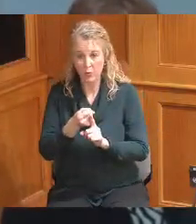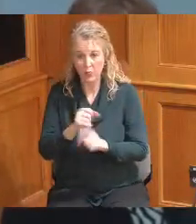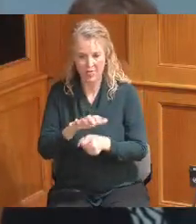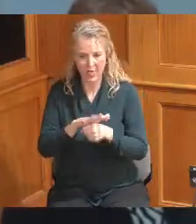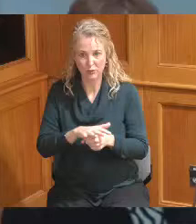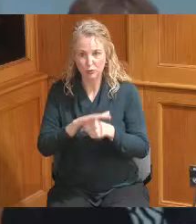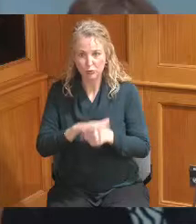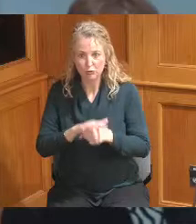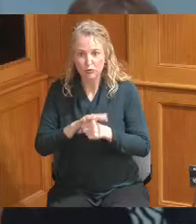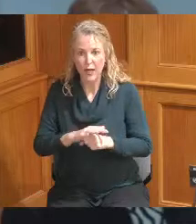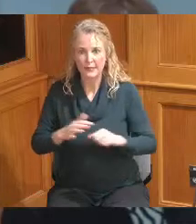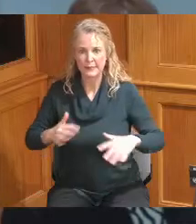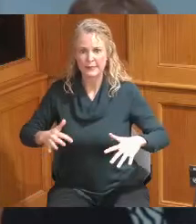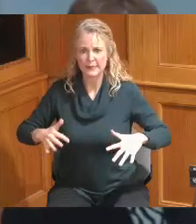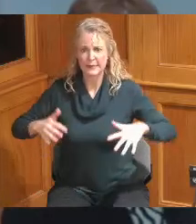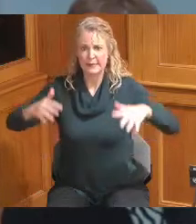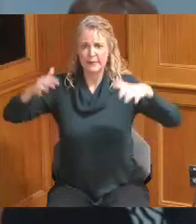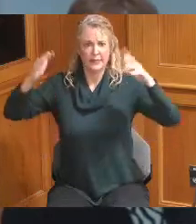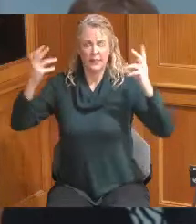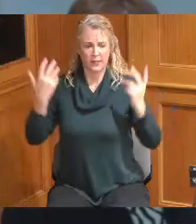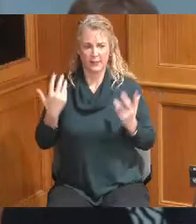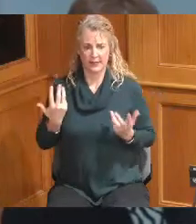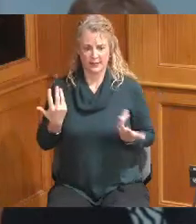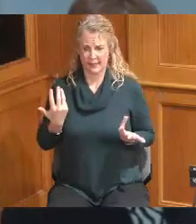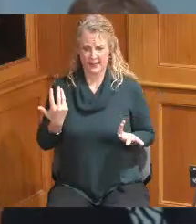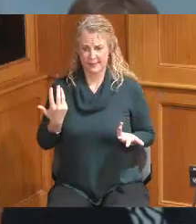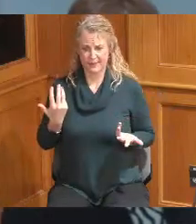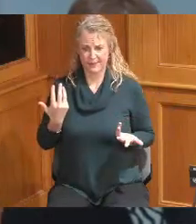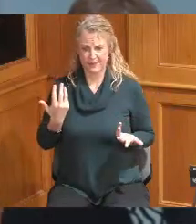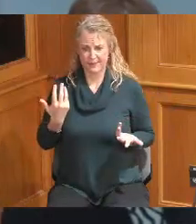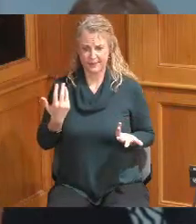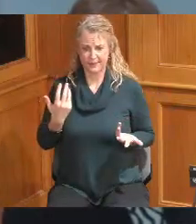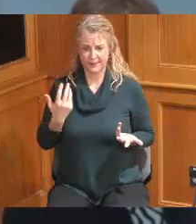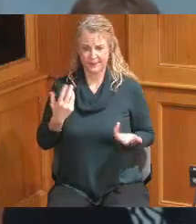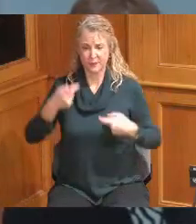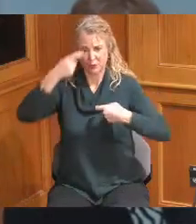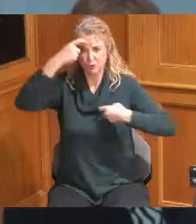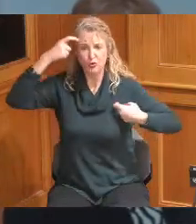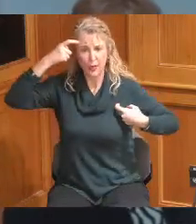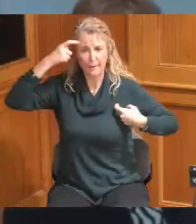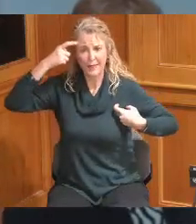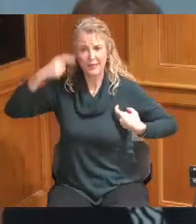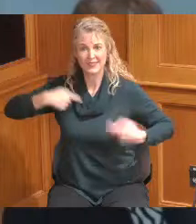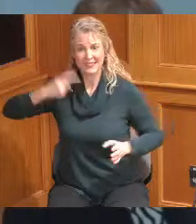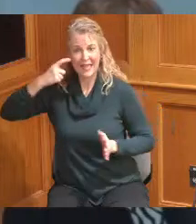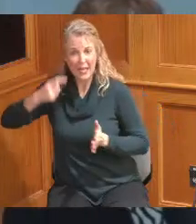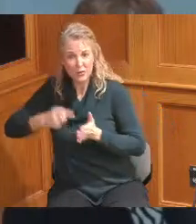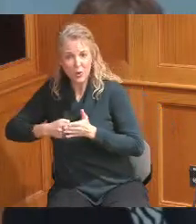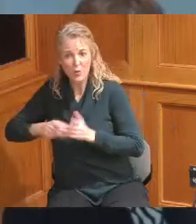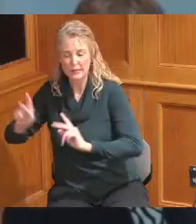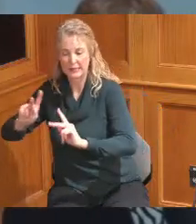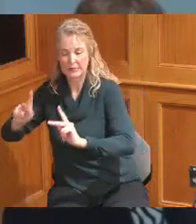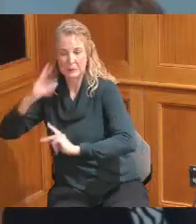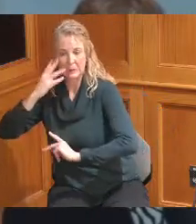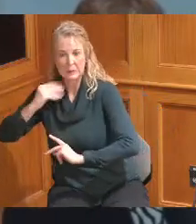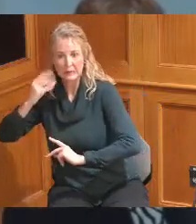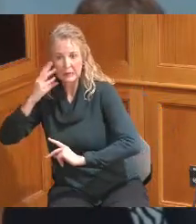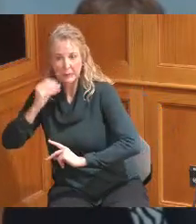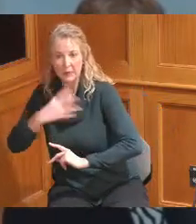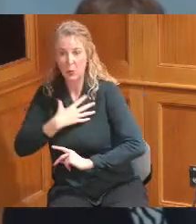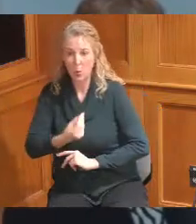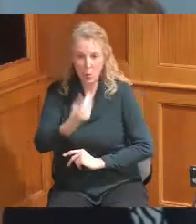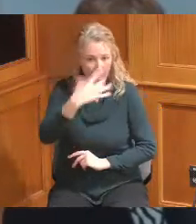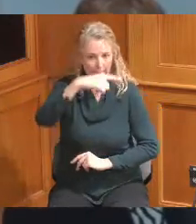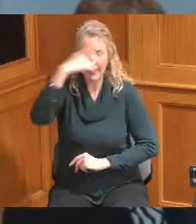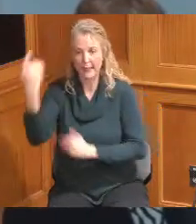and anxiety and quite simply trauma that my clients were experiencing, both white